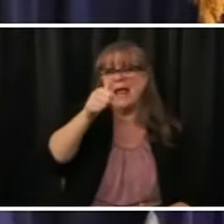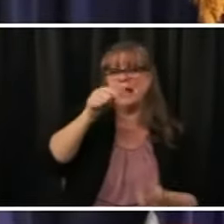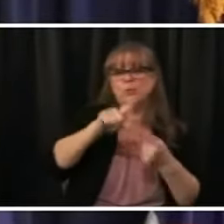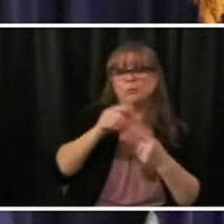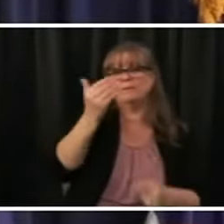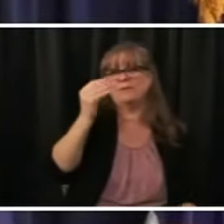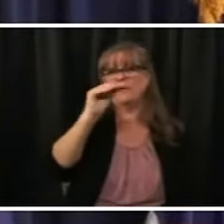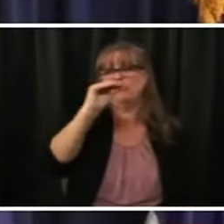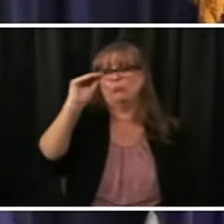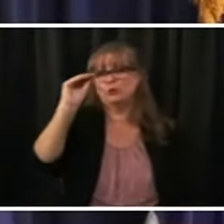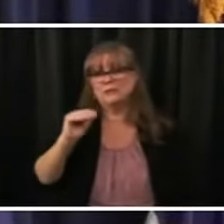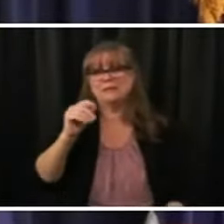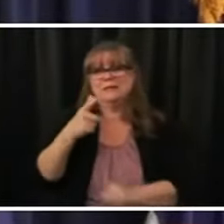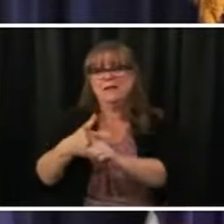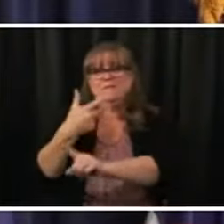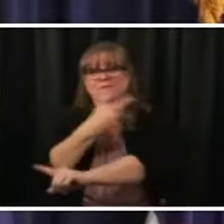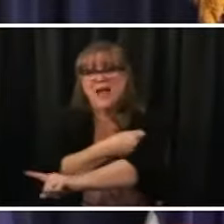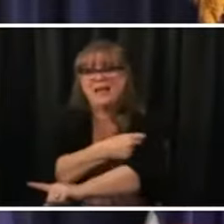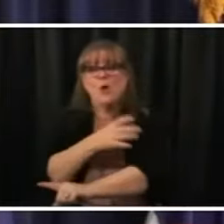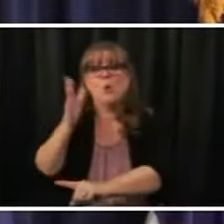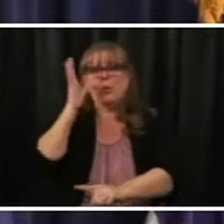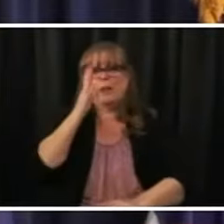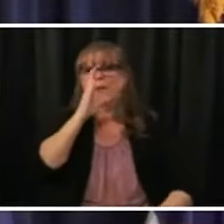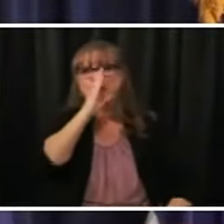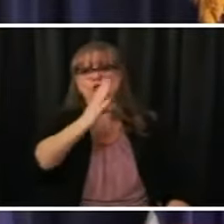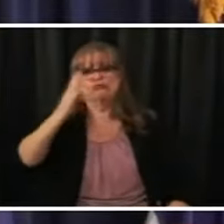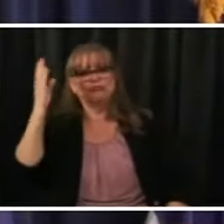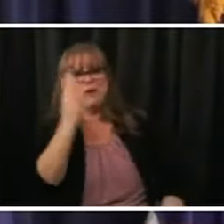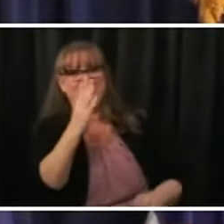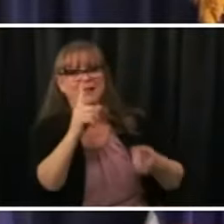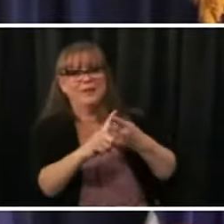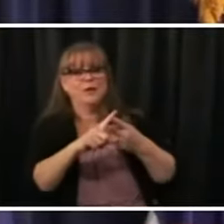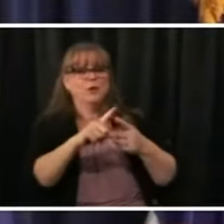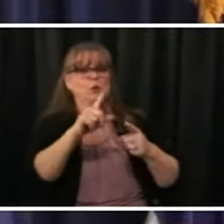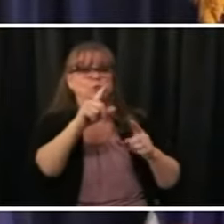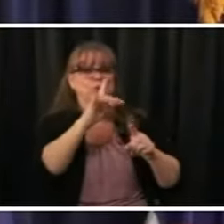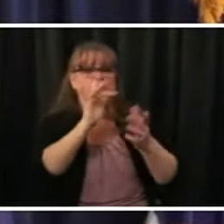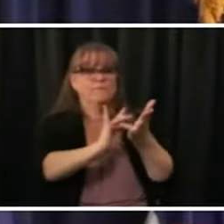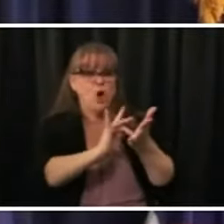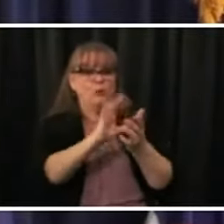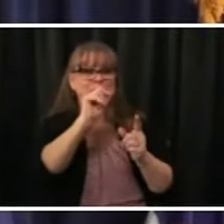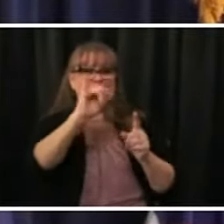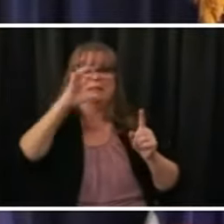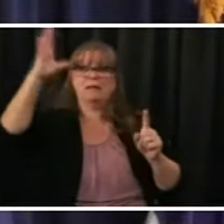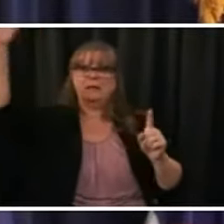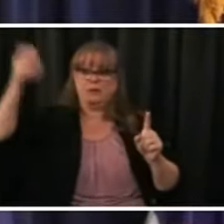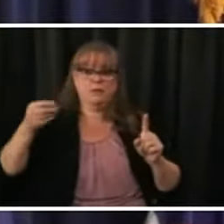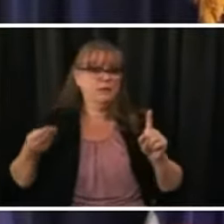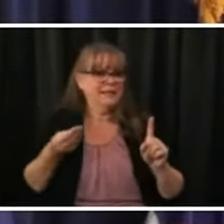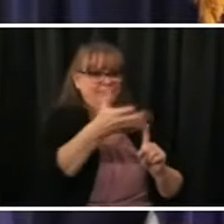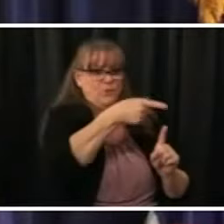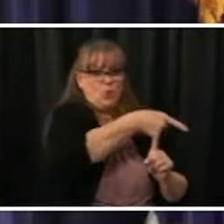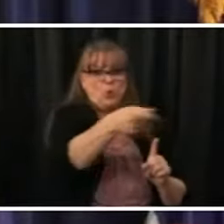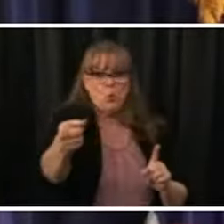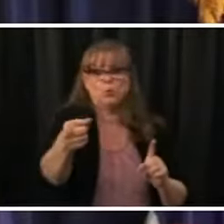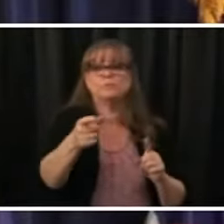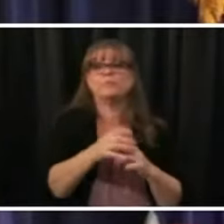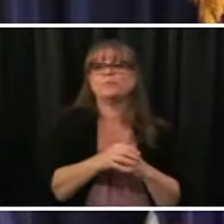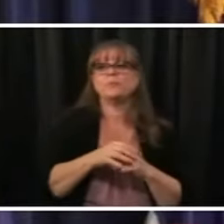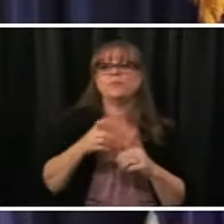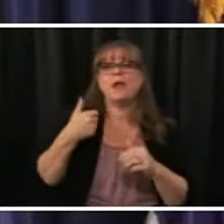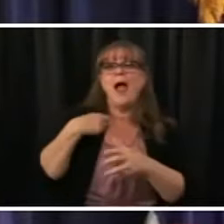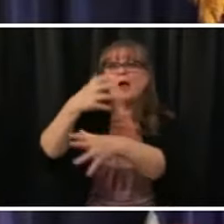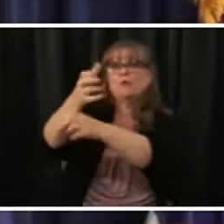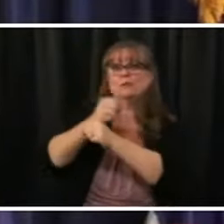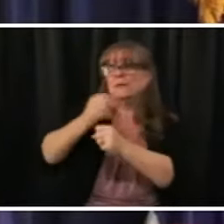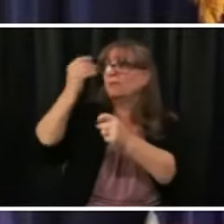Most of it comes through us. We will give our partners more time now that we have more time. It is twice a week rather than once a week, and we're always